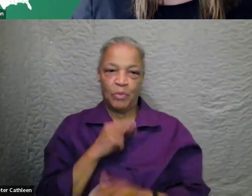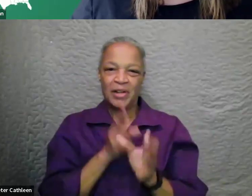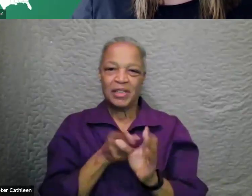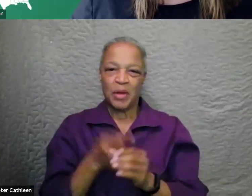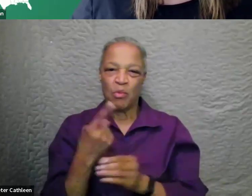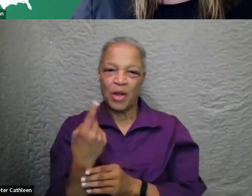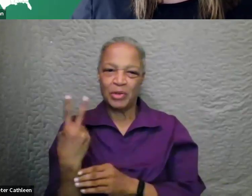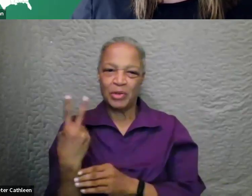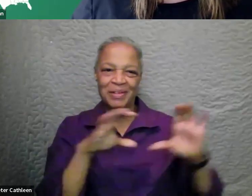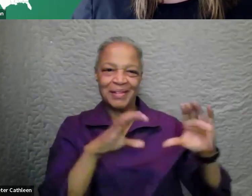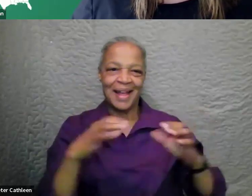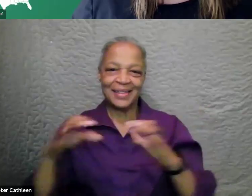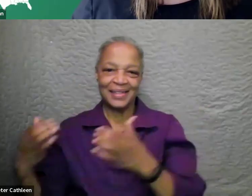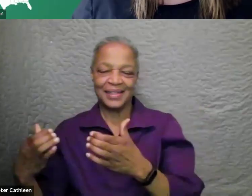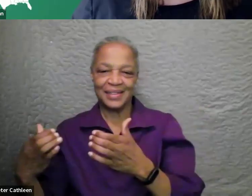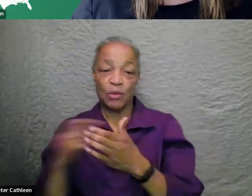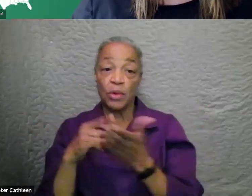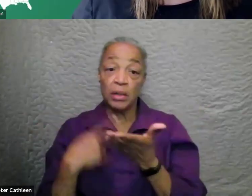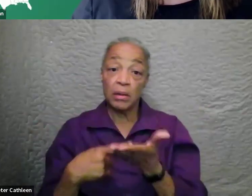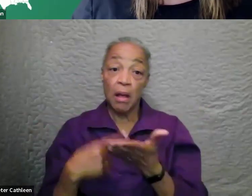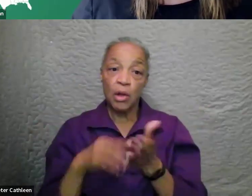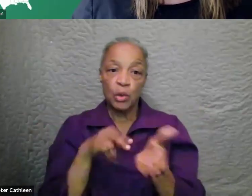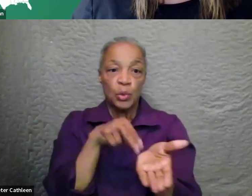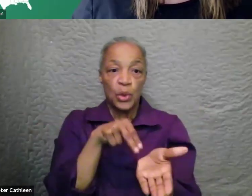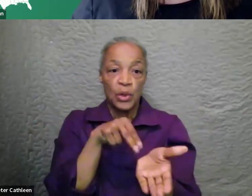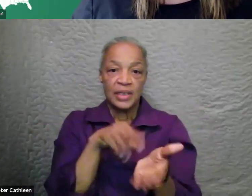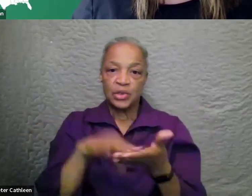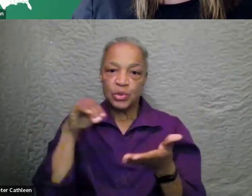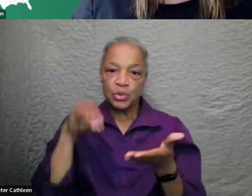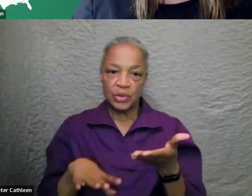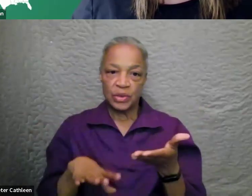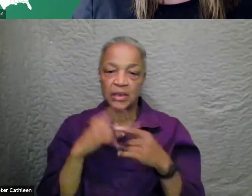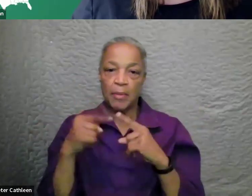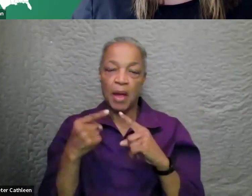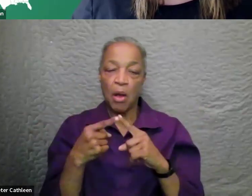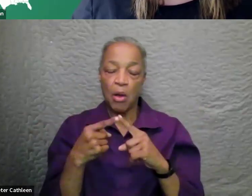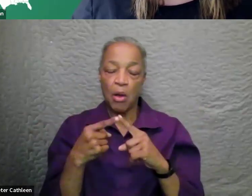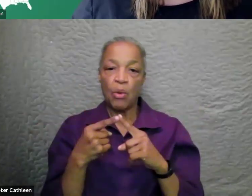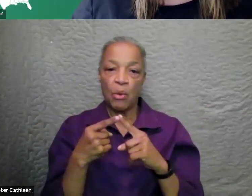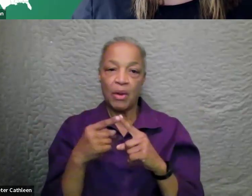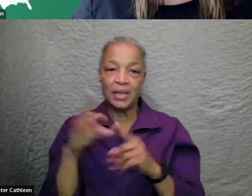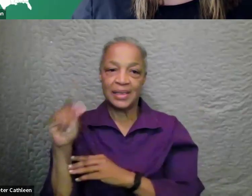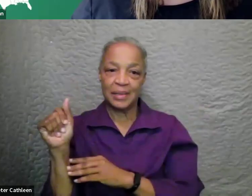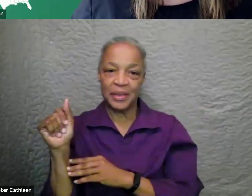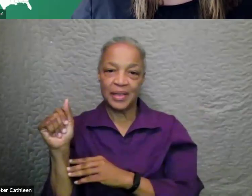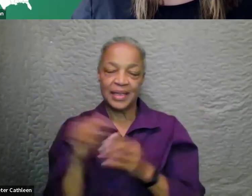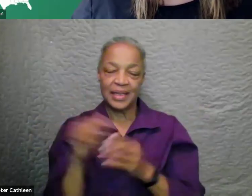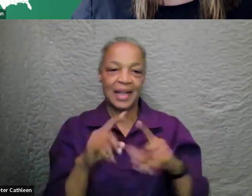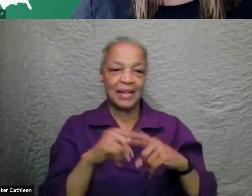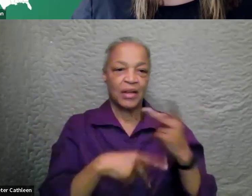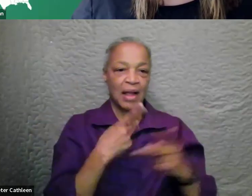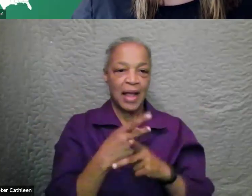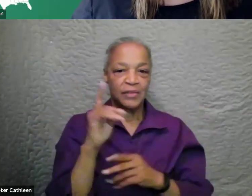of at least classes where we talk to nursing students about disability and different types